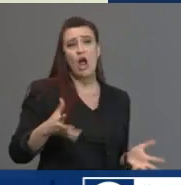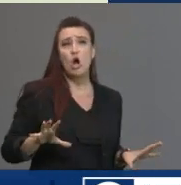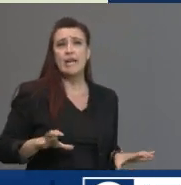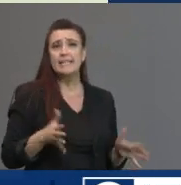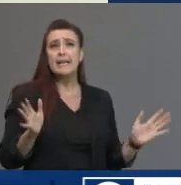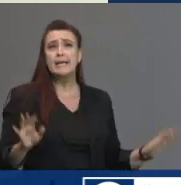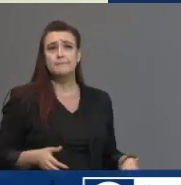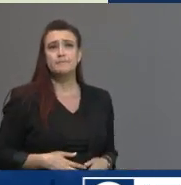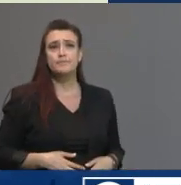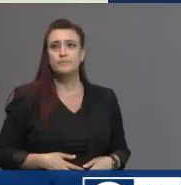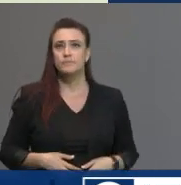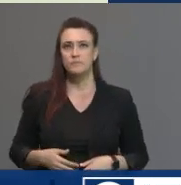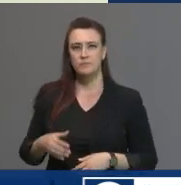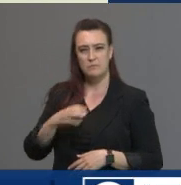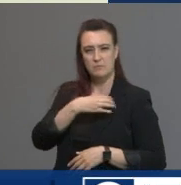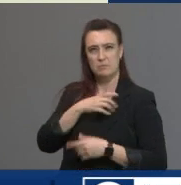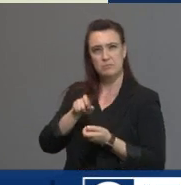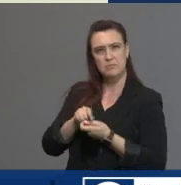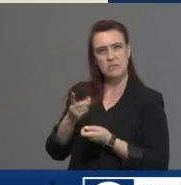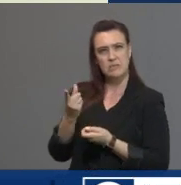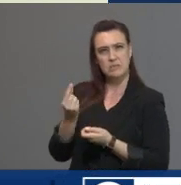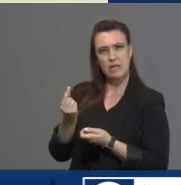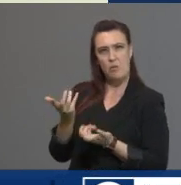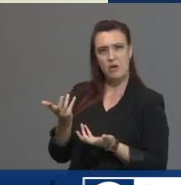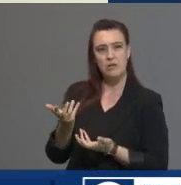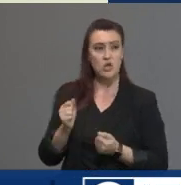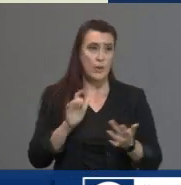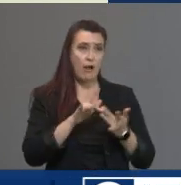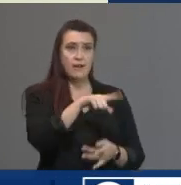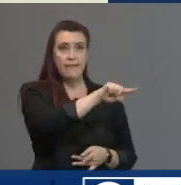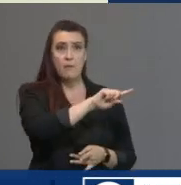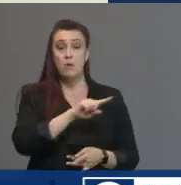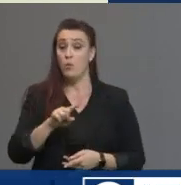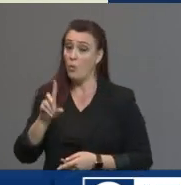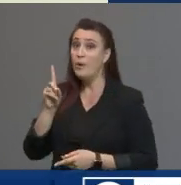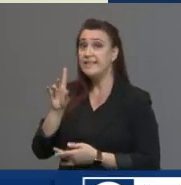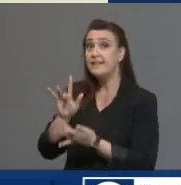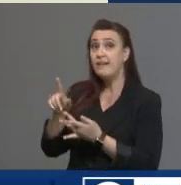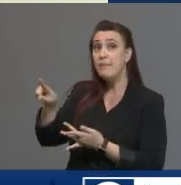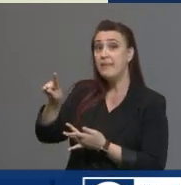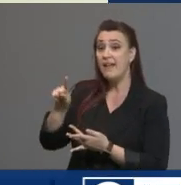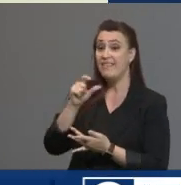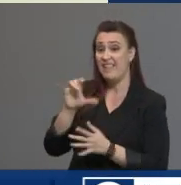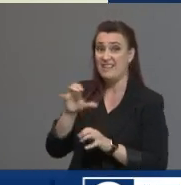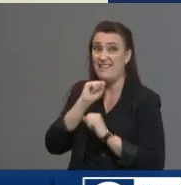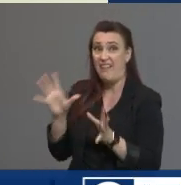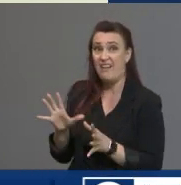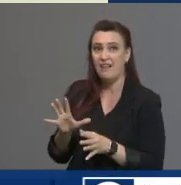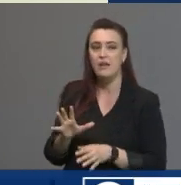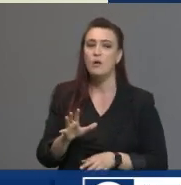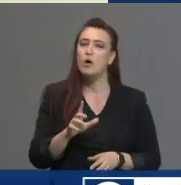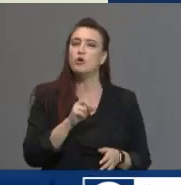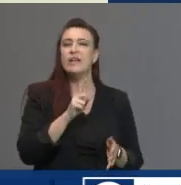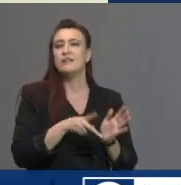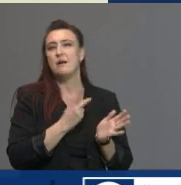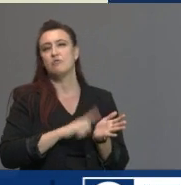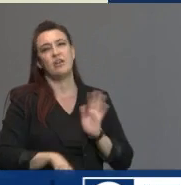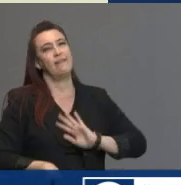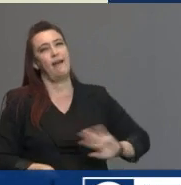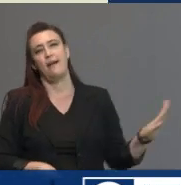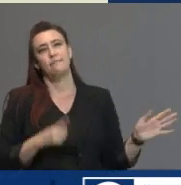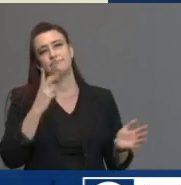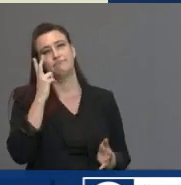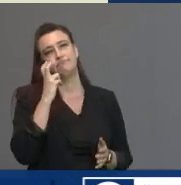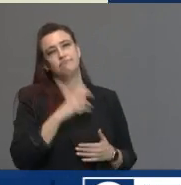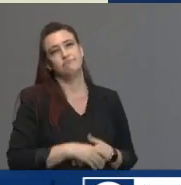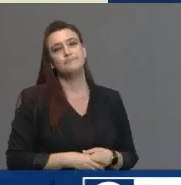done it. What have they done? You can reach out to the We have. authorities. They've done nothing. Well, that's not. Then you better check your reporting. We're going to go to the Zoom board